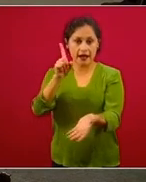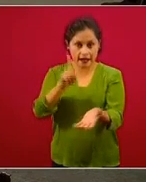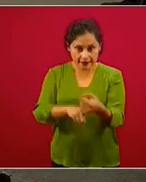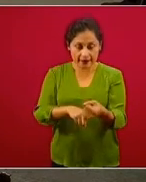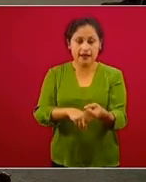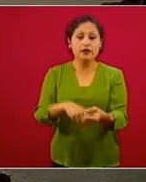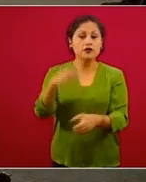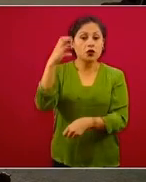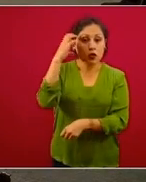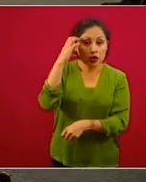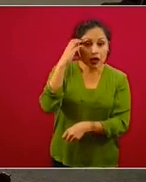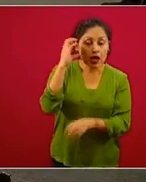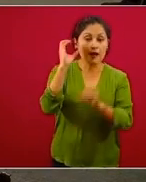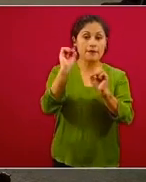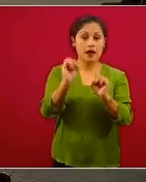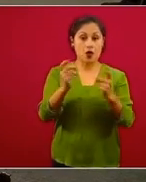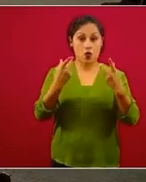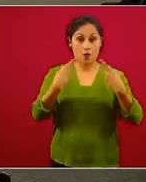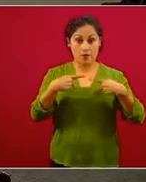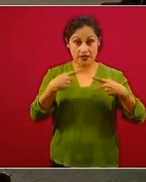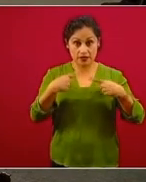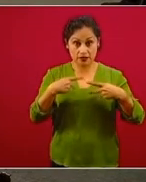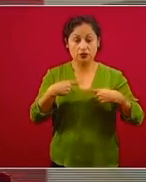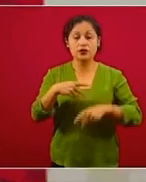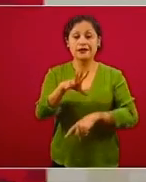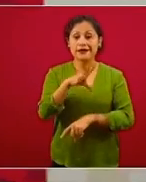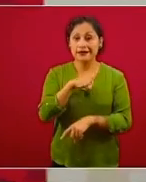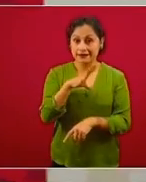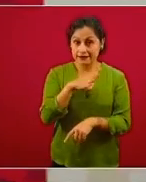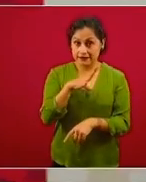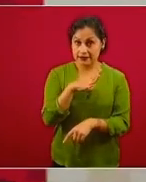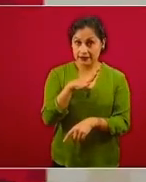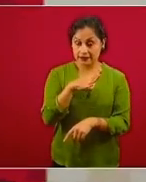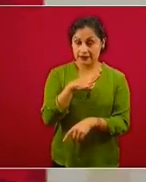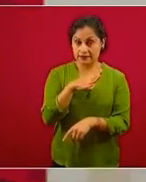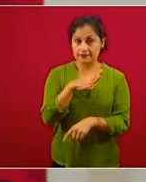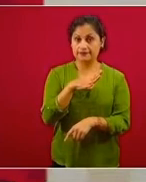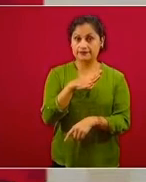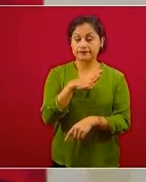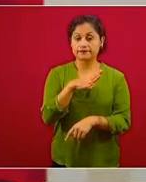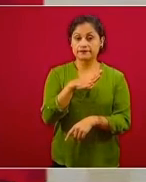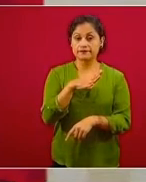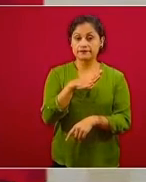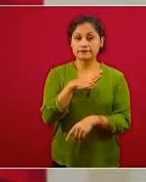on on the development of the pandemic a week later,